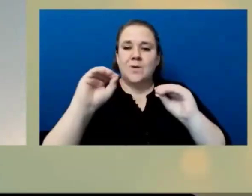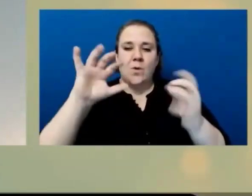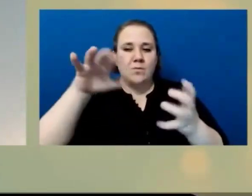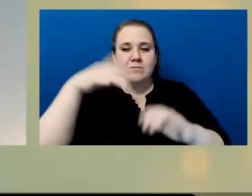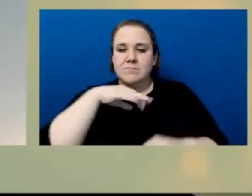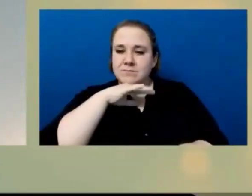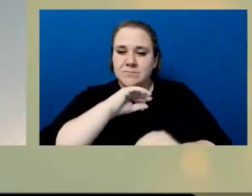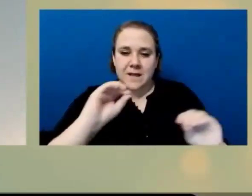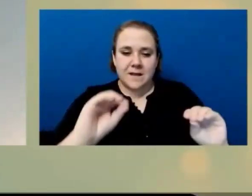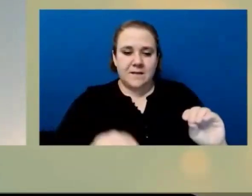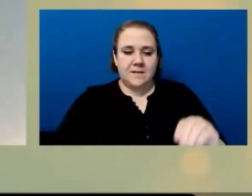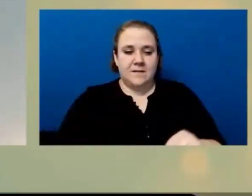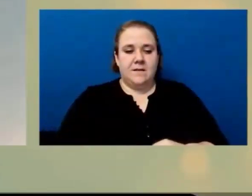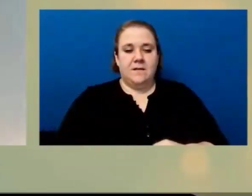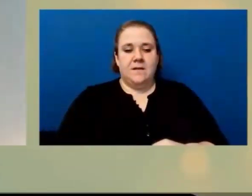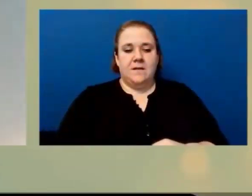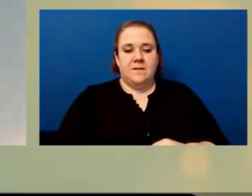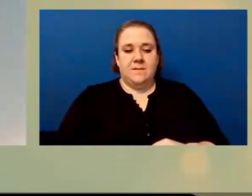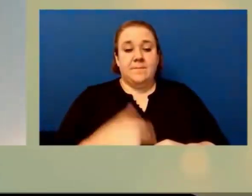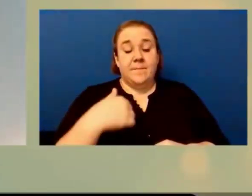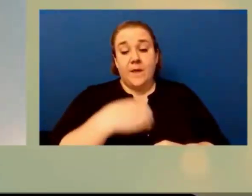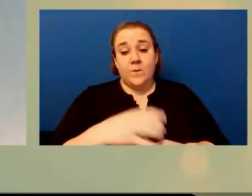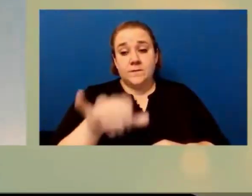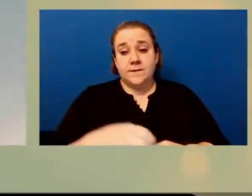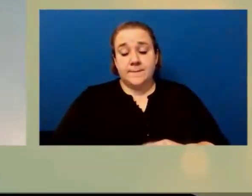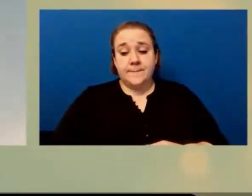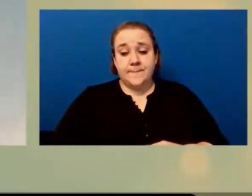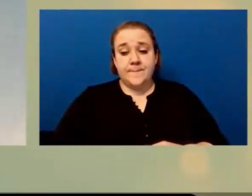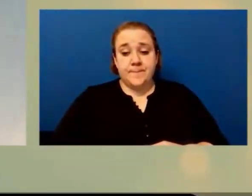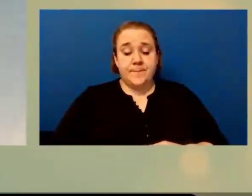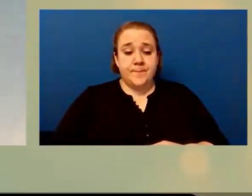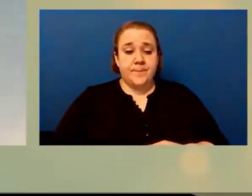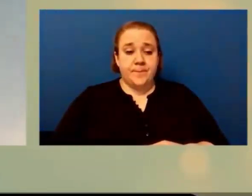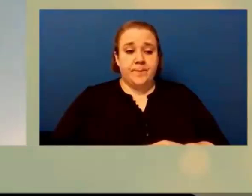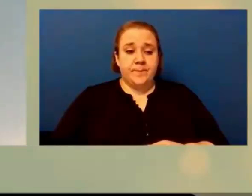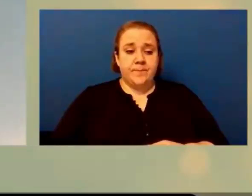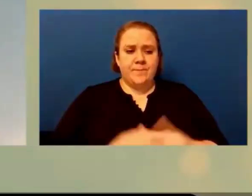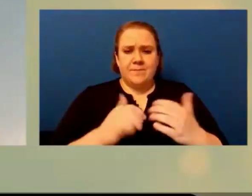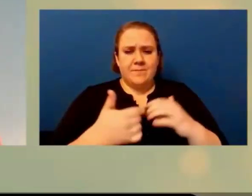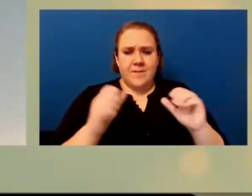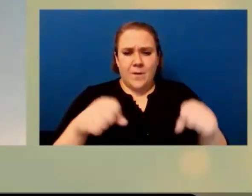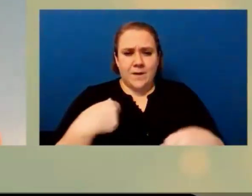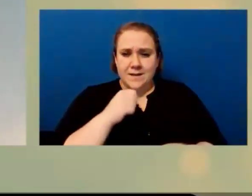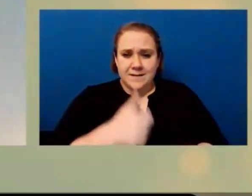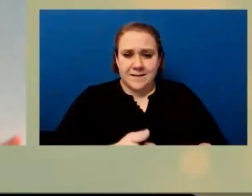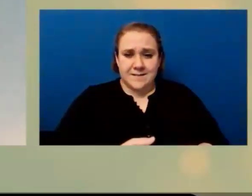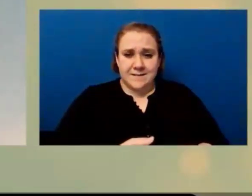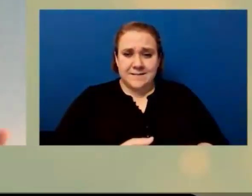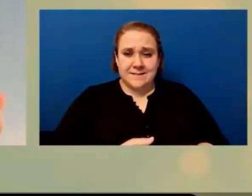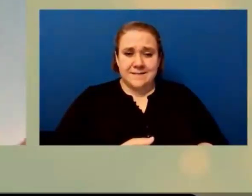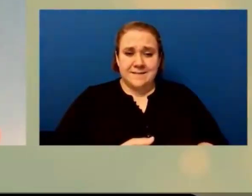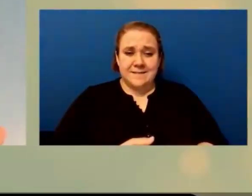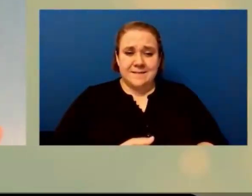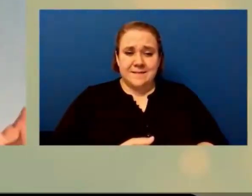perfection. Our great grand forefather, William Ellery Channing, told us that we could, that we